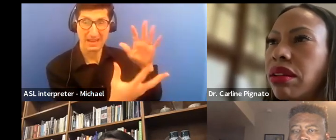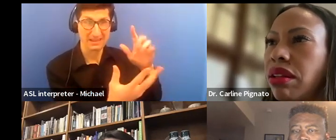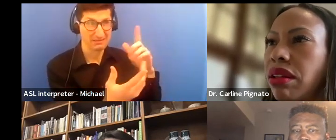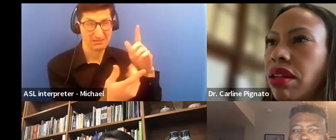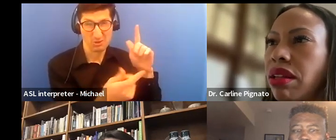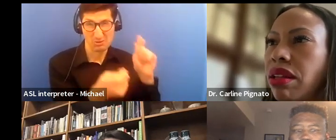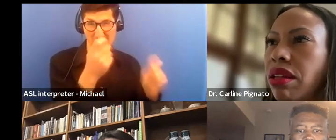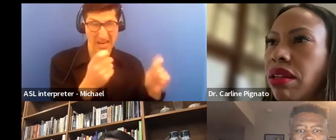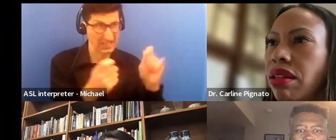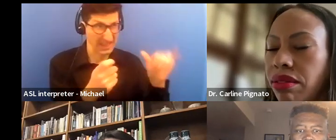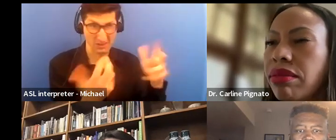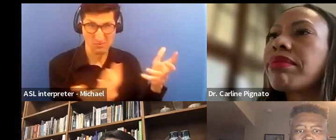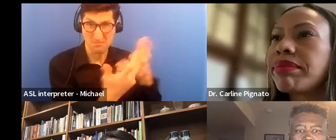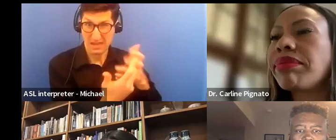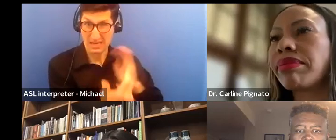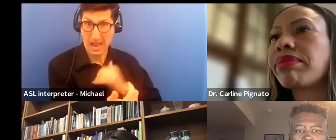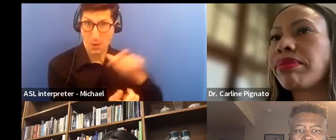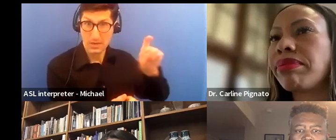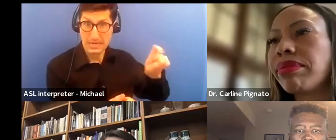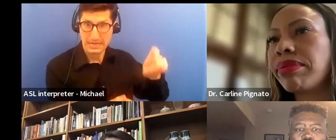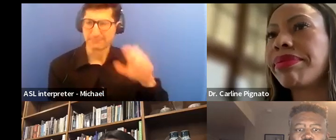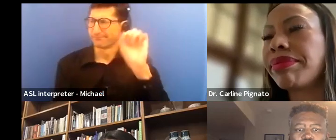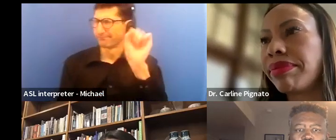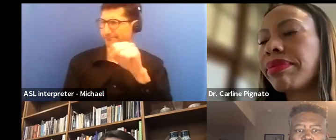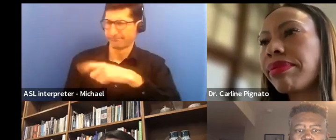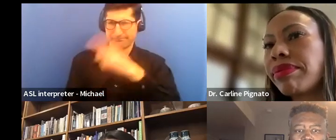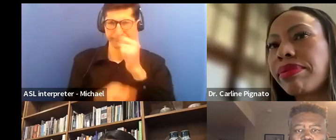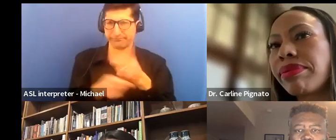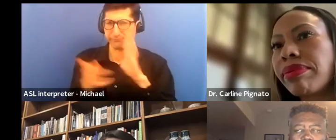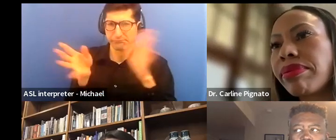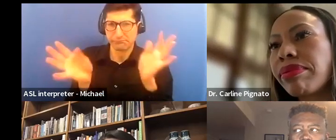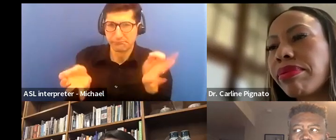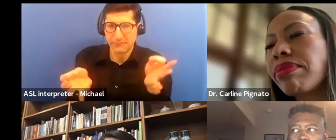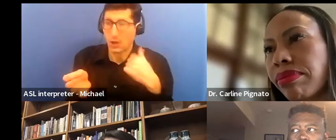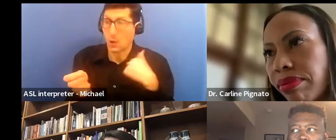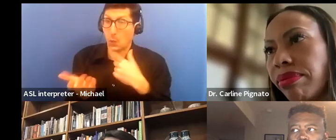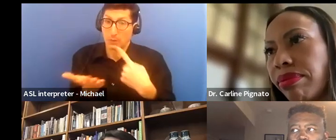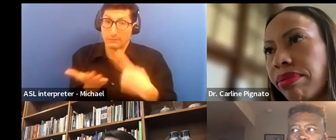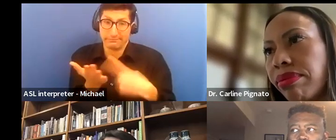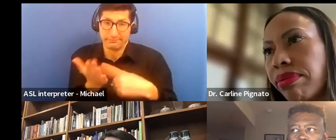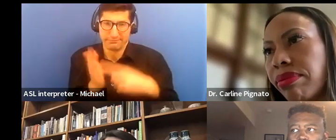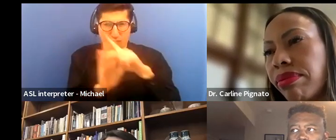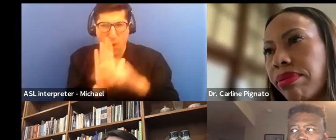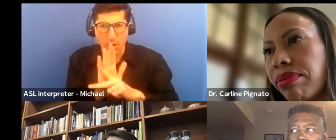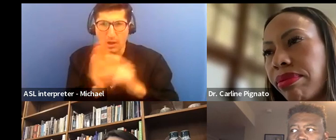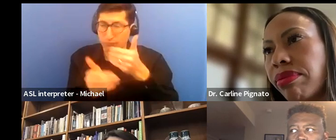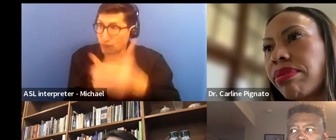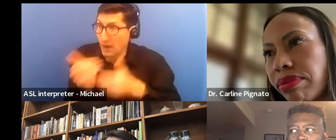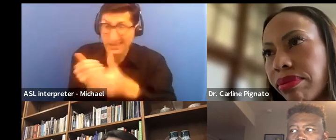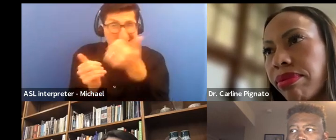Boston? Absolutely, absolutely. As we talked to you all about the protocols and process, if there's anything you guys have in mind you want to have